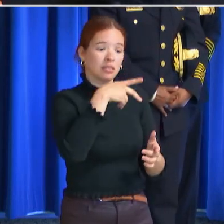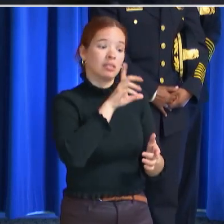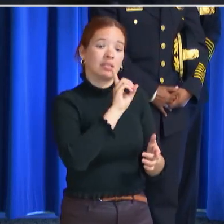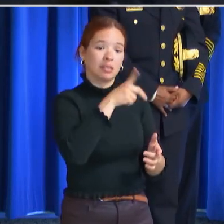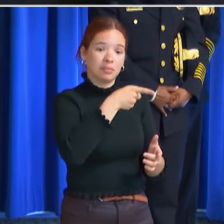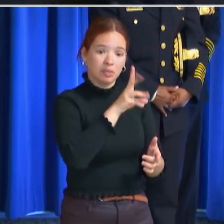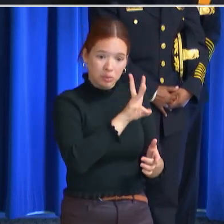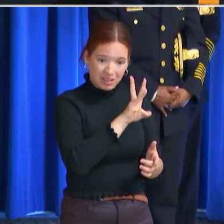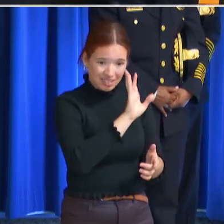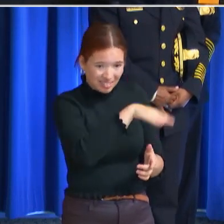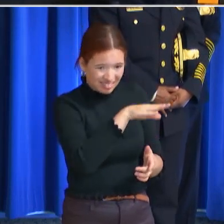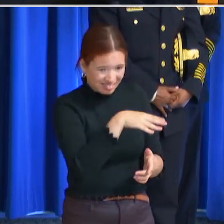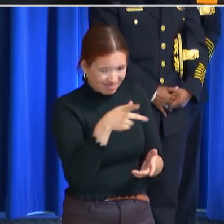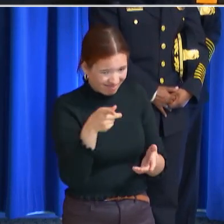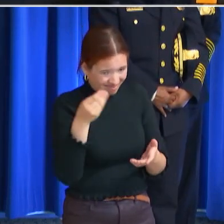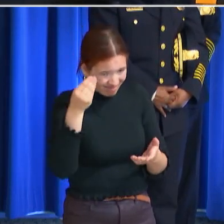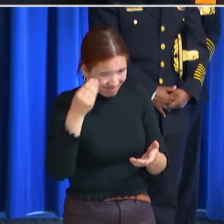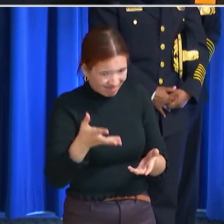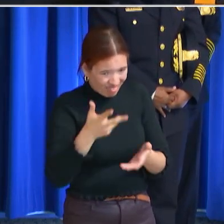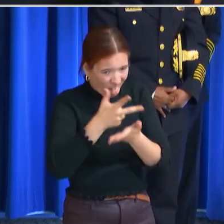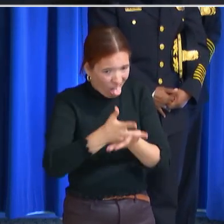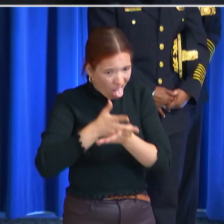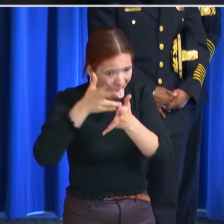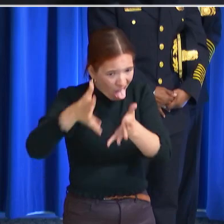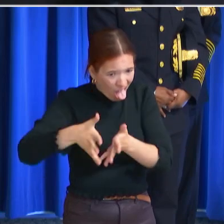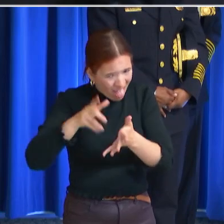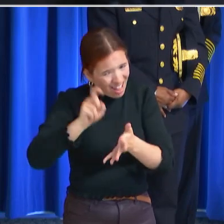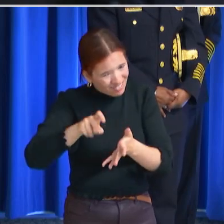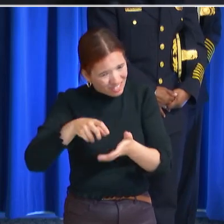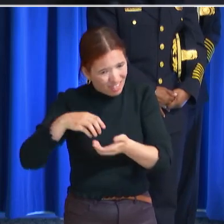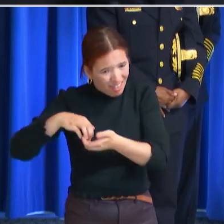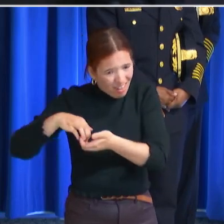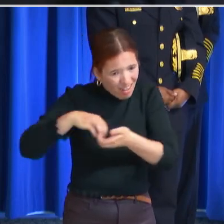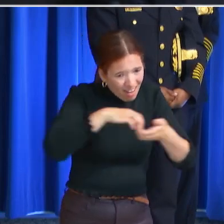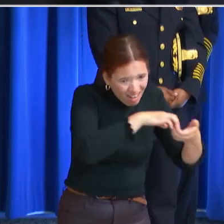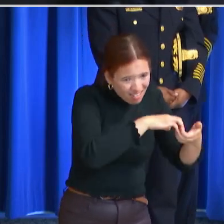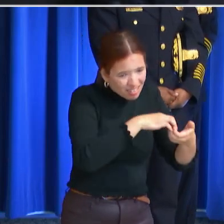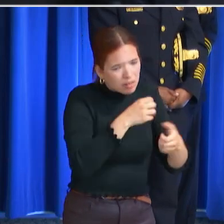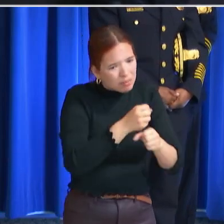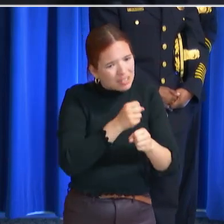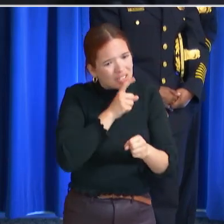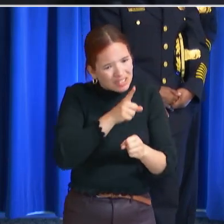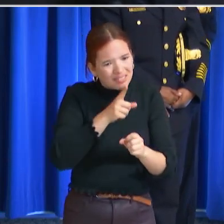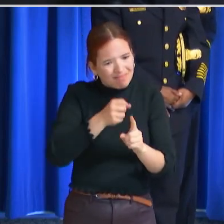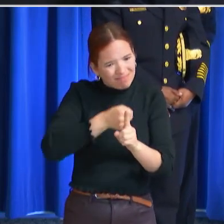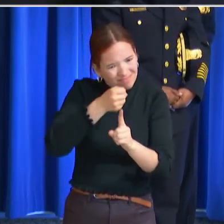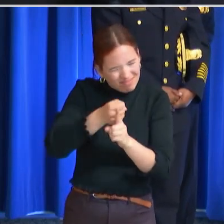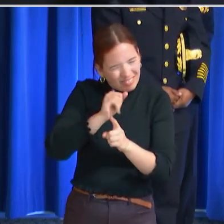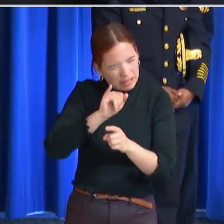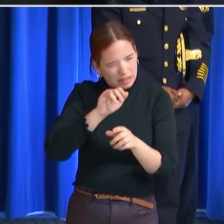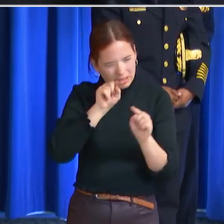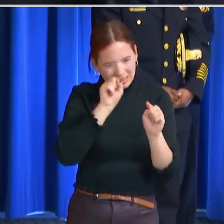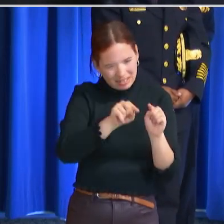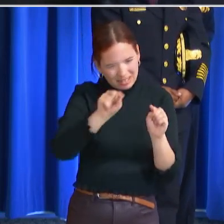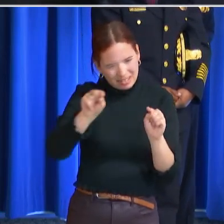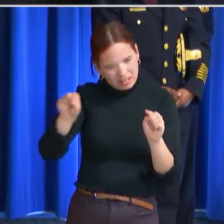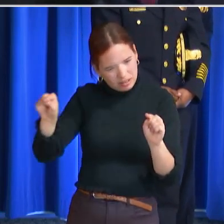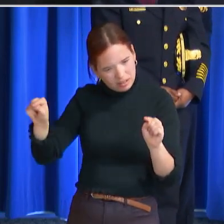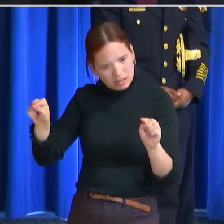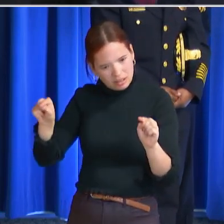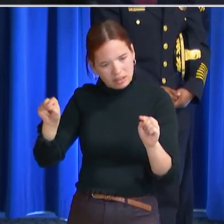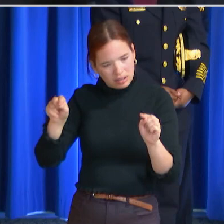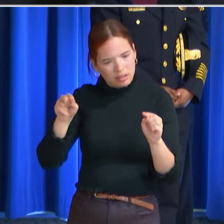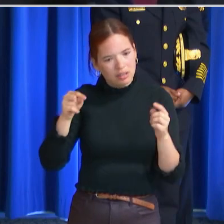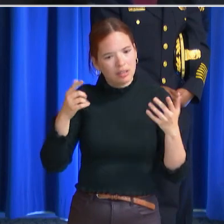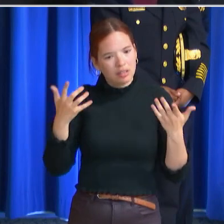here that needs to be towed away. So we want to be more impactful doing things like that as opposed to, right, just being stationary in an